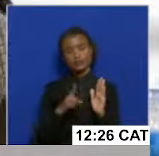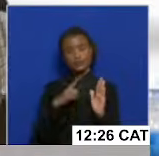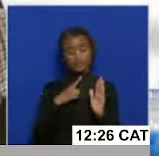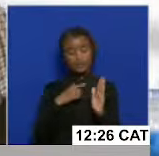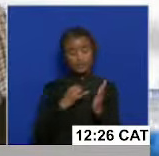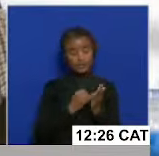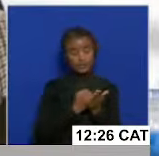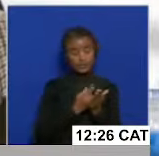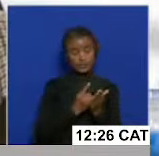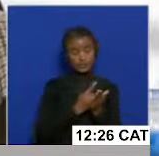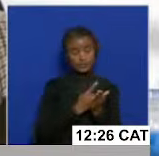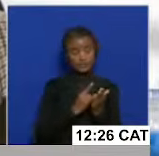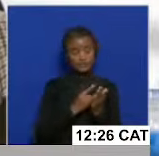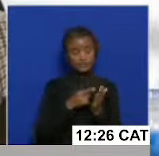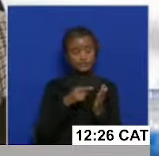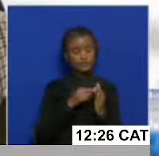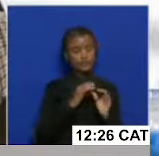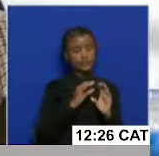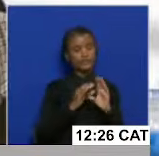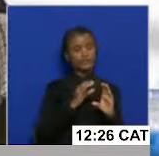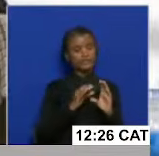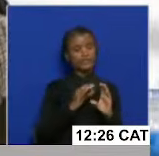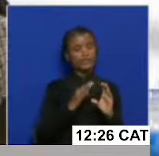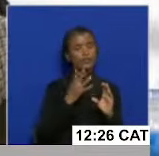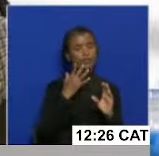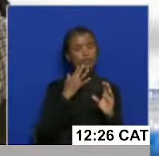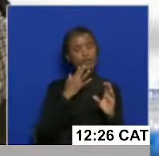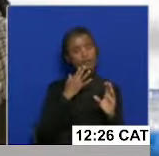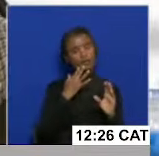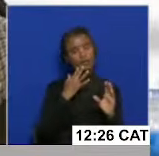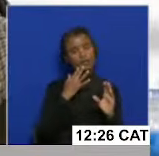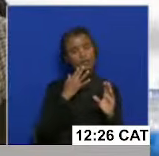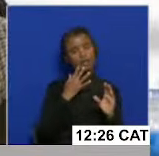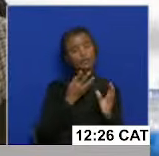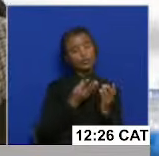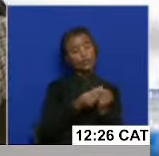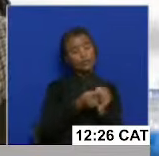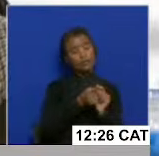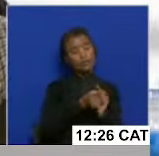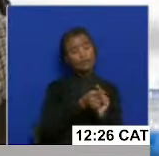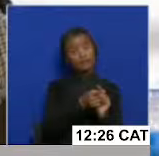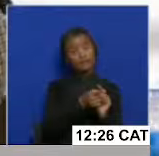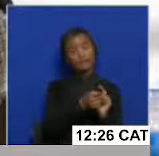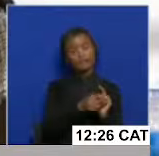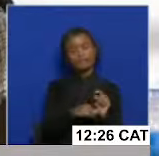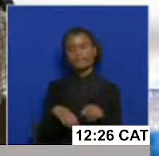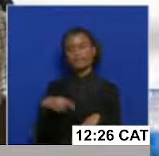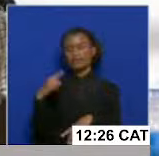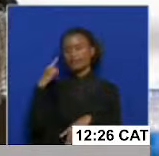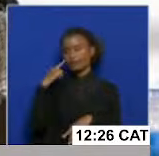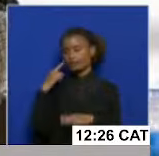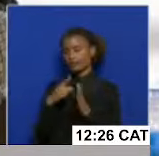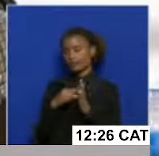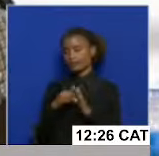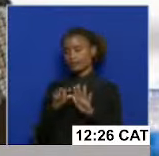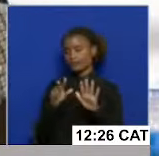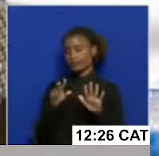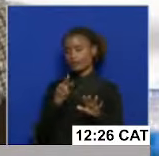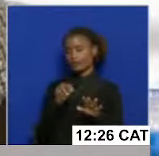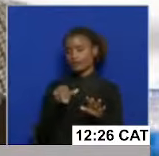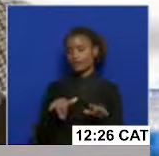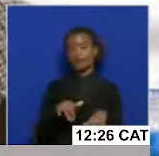conversation with Officer Stoles. Yes, I think it should be the 8th of May. correct. Sorry, thank you, Witness